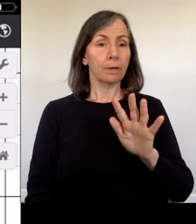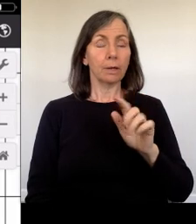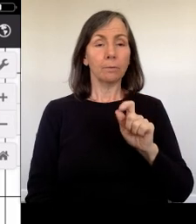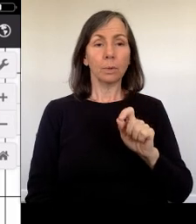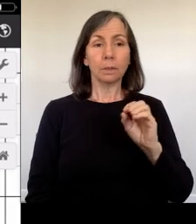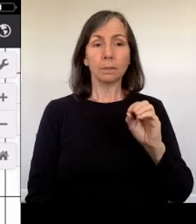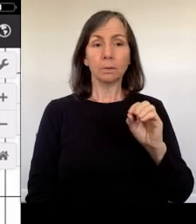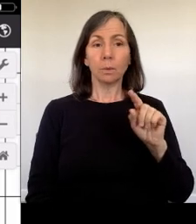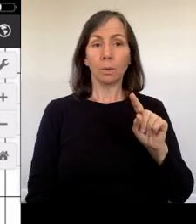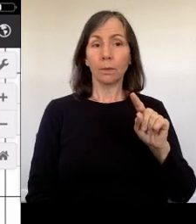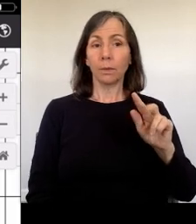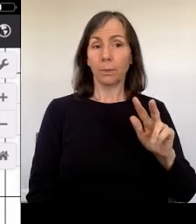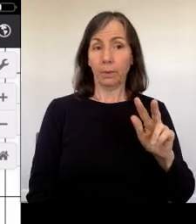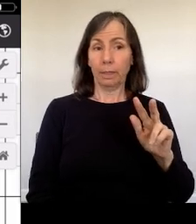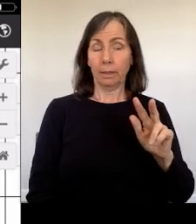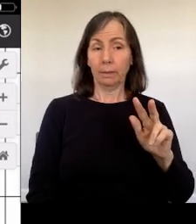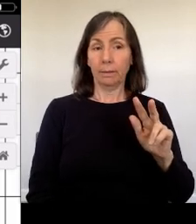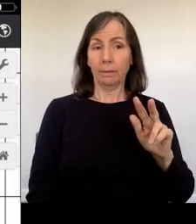5.013.